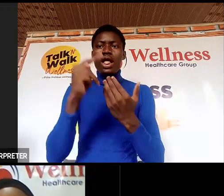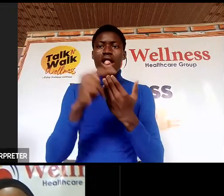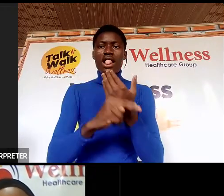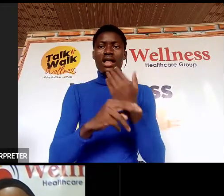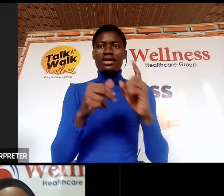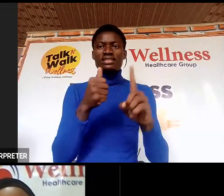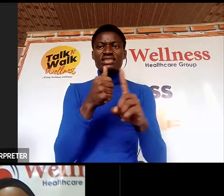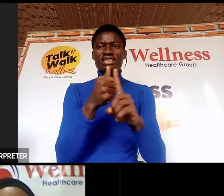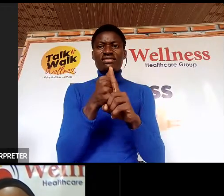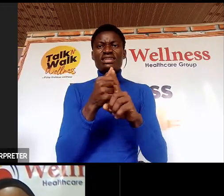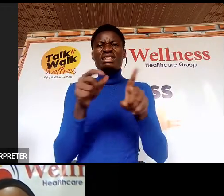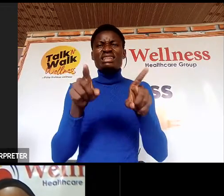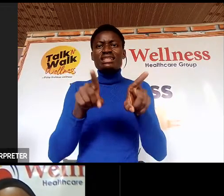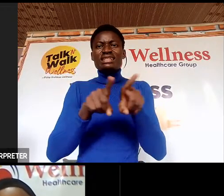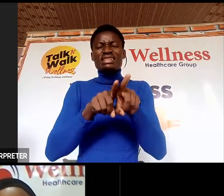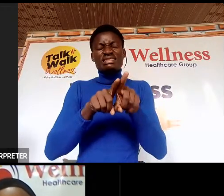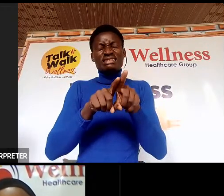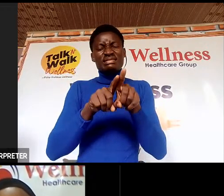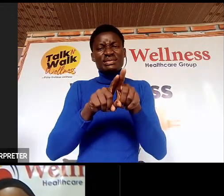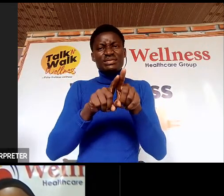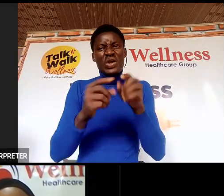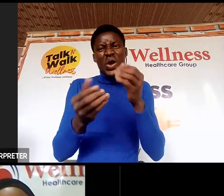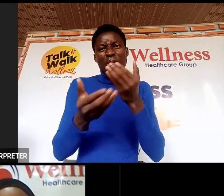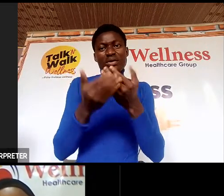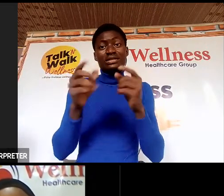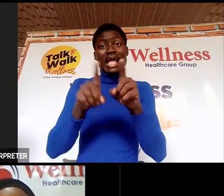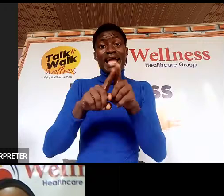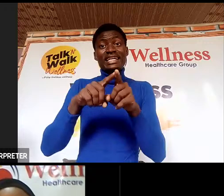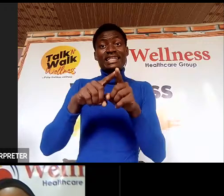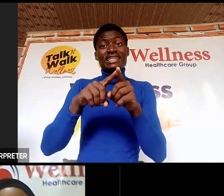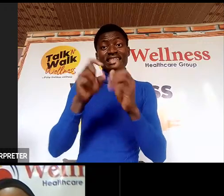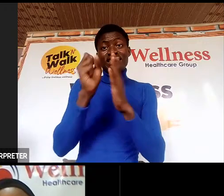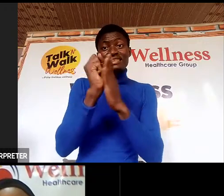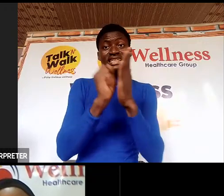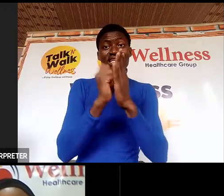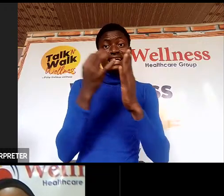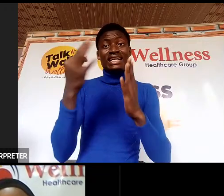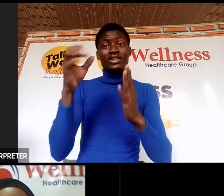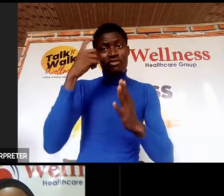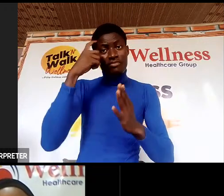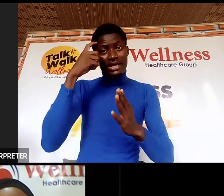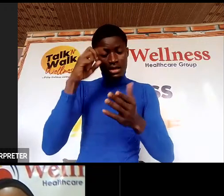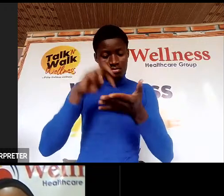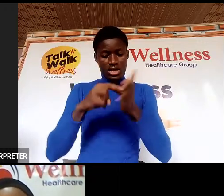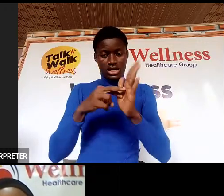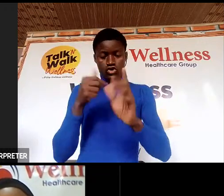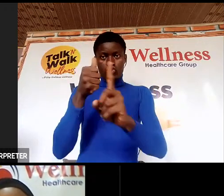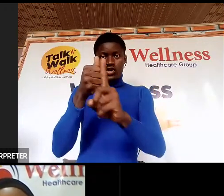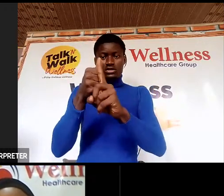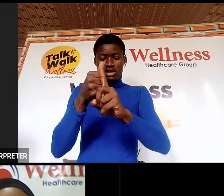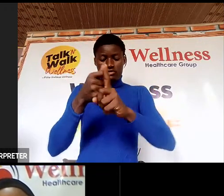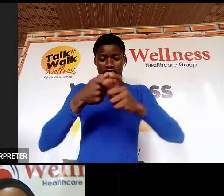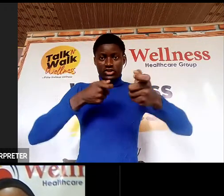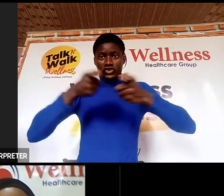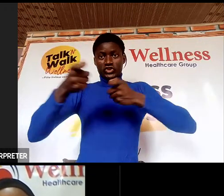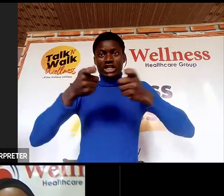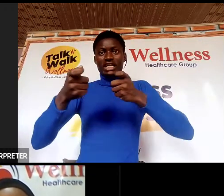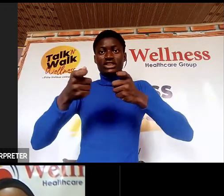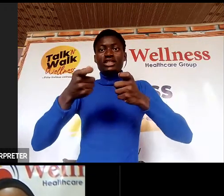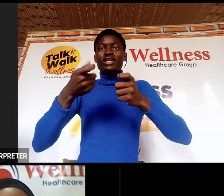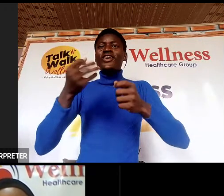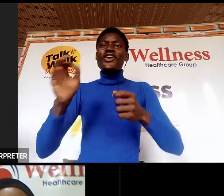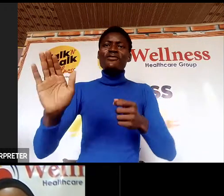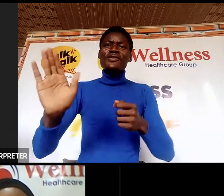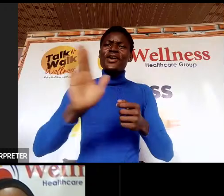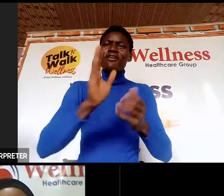mind where you are more or less in charge on top of your finances. We all know that feeling when you are in